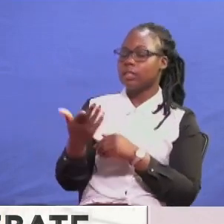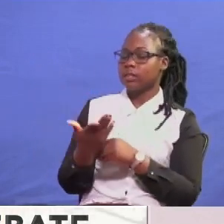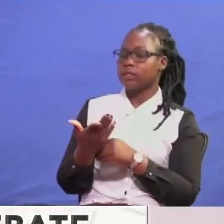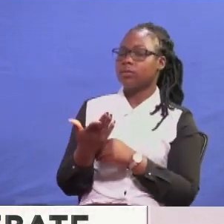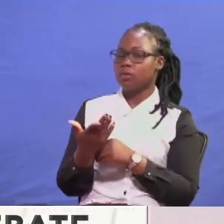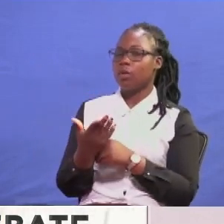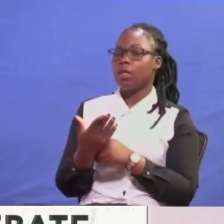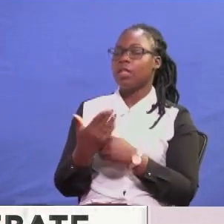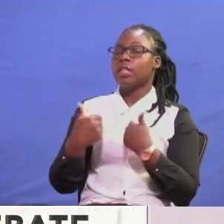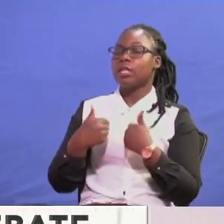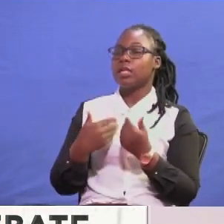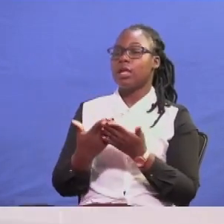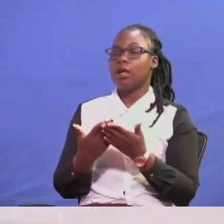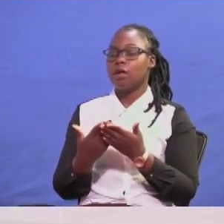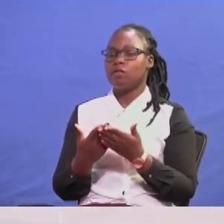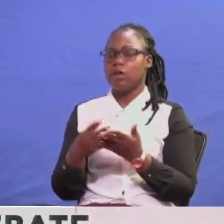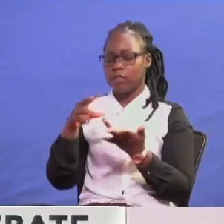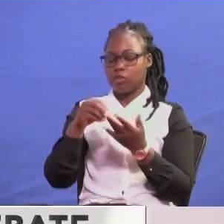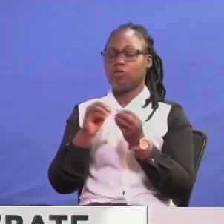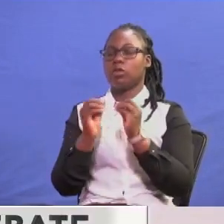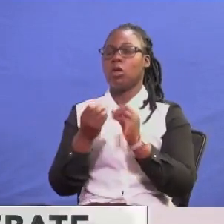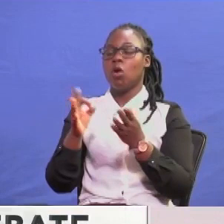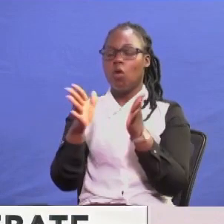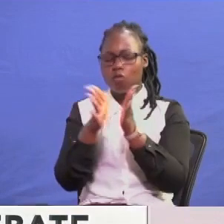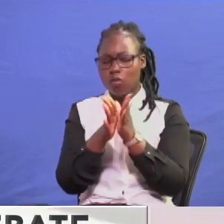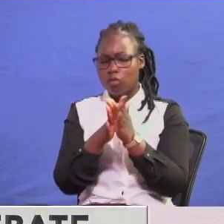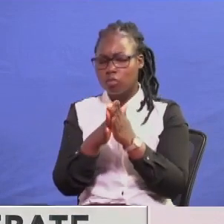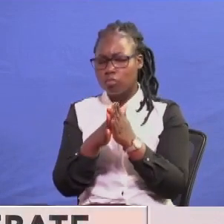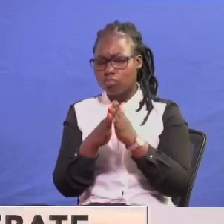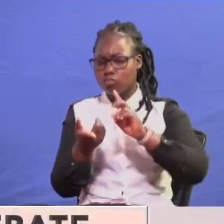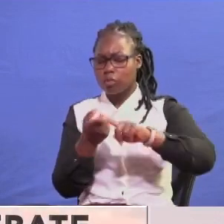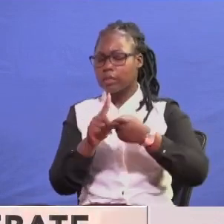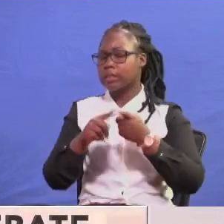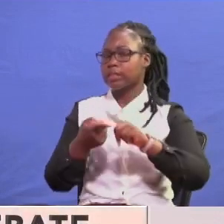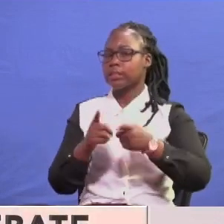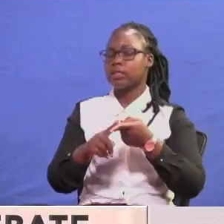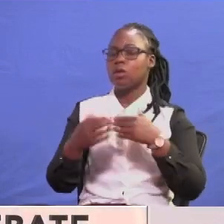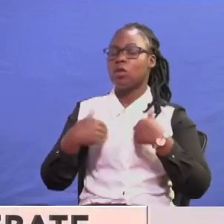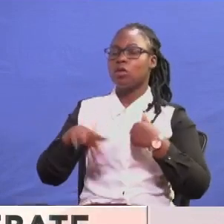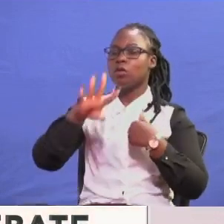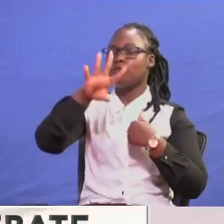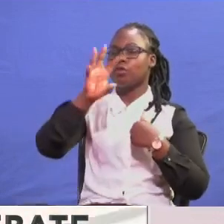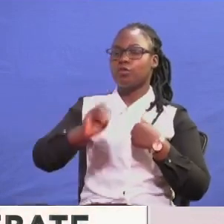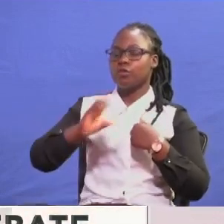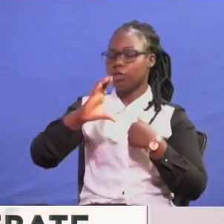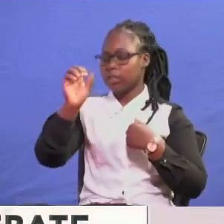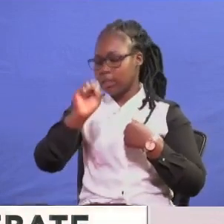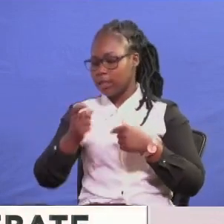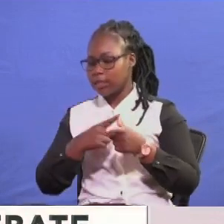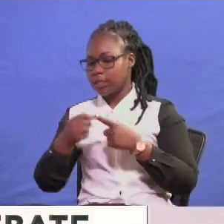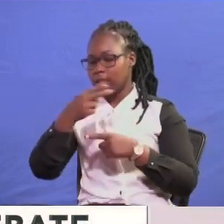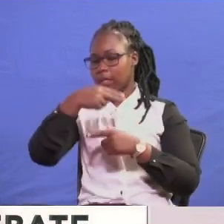had surpassed that particular number by almost over double, to be precise. 50 CAS, then the High Court